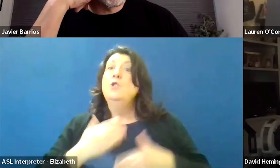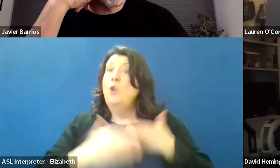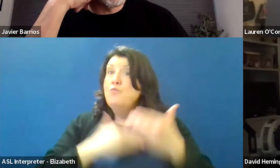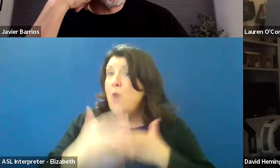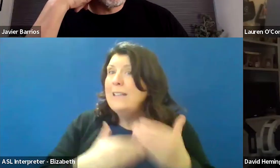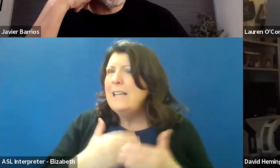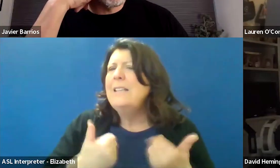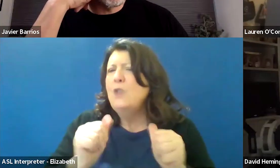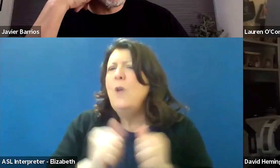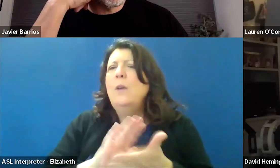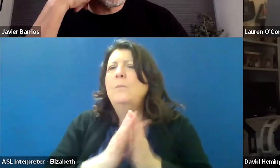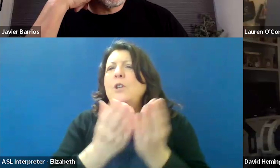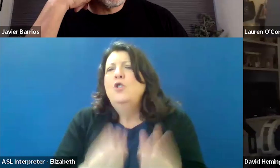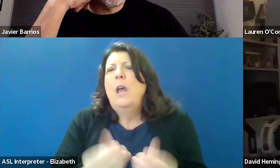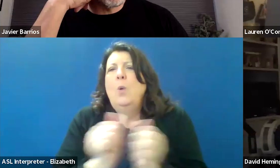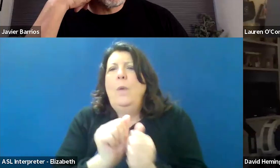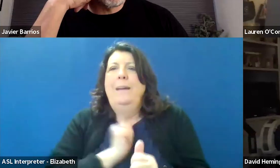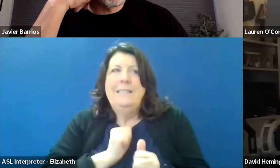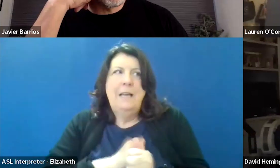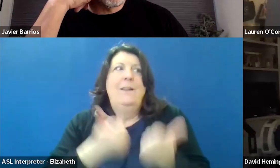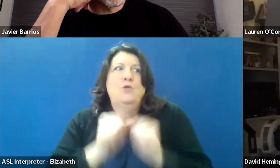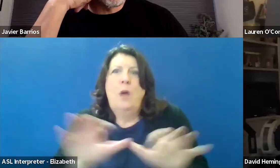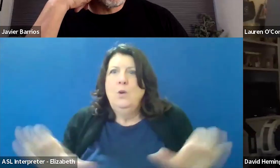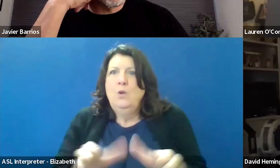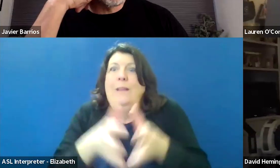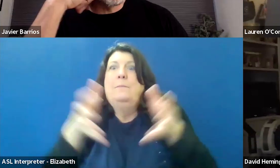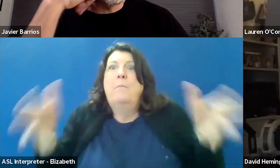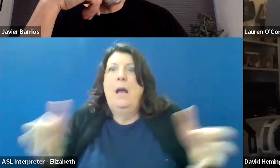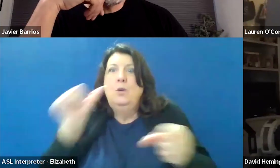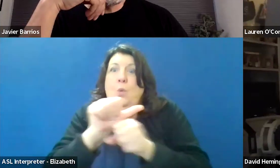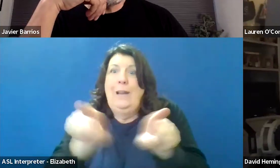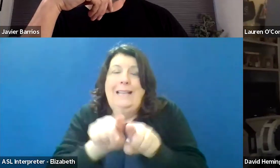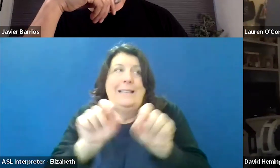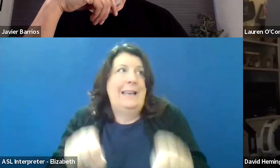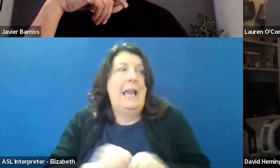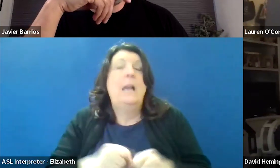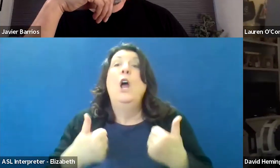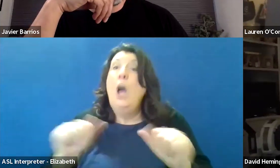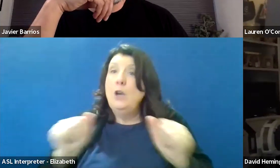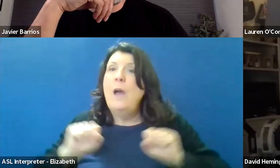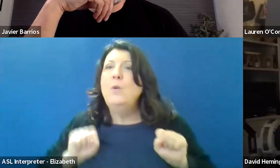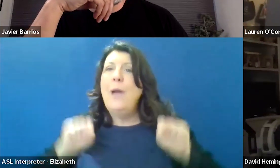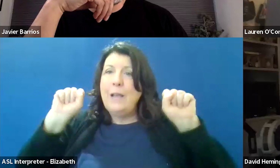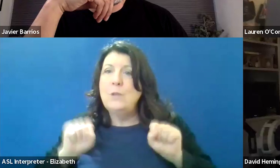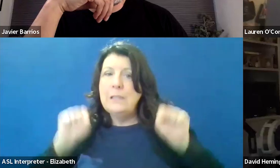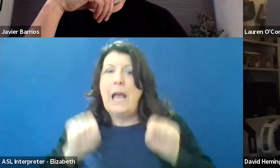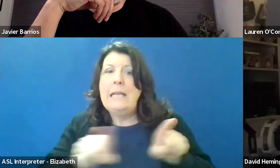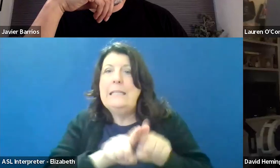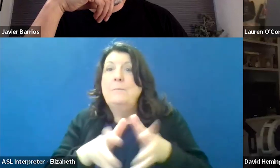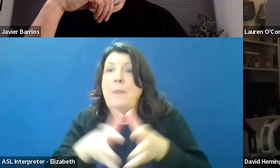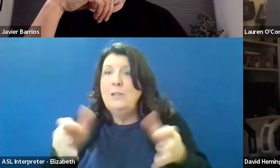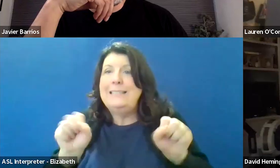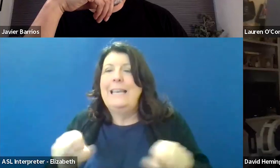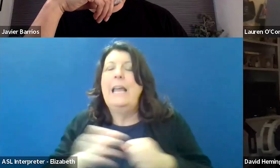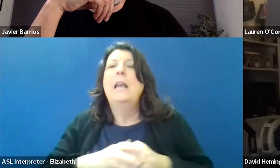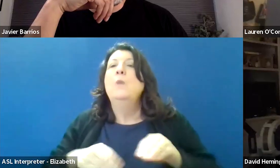get as much work done as I can. Um, Try to get as much exercise as I can, you know, move around. And because when you're moving